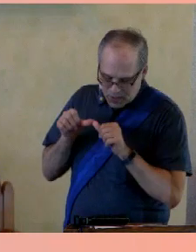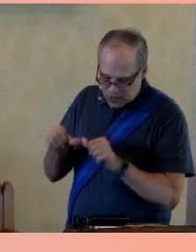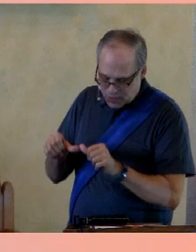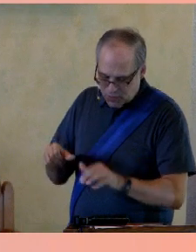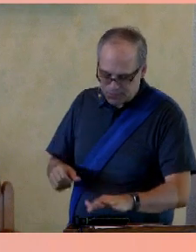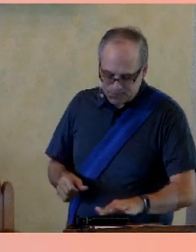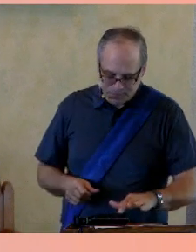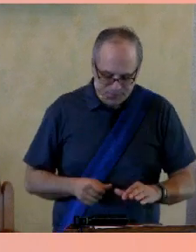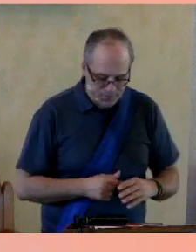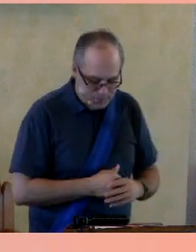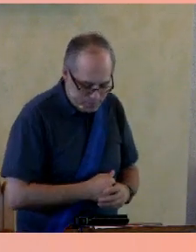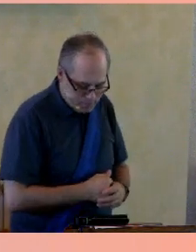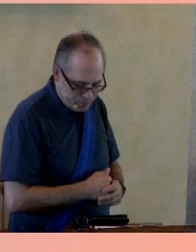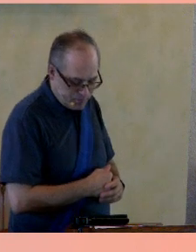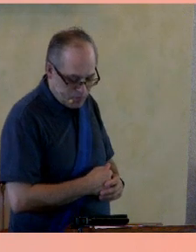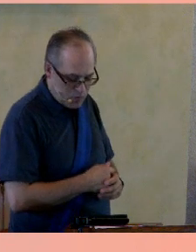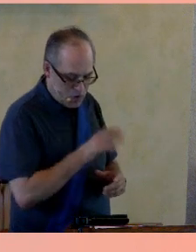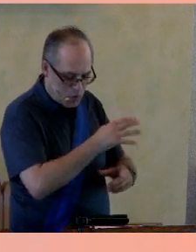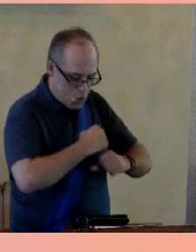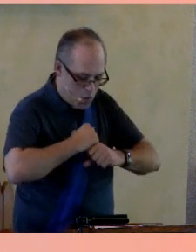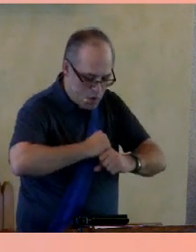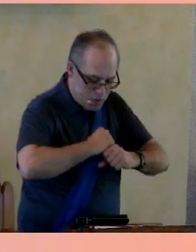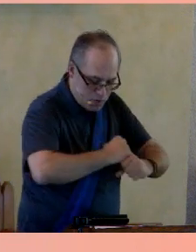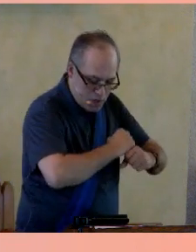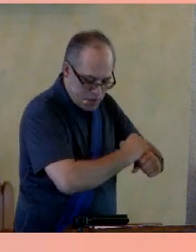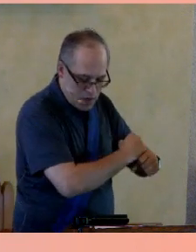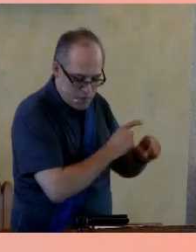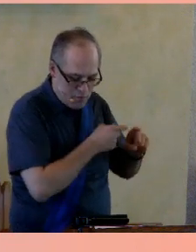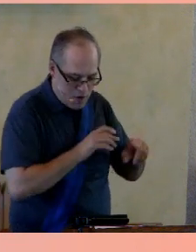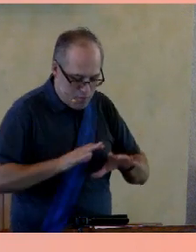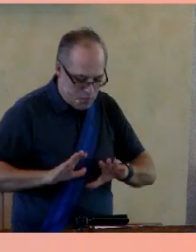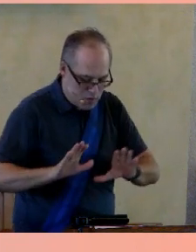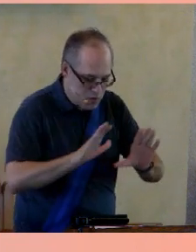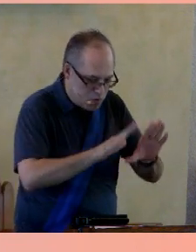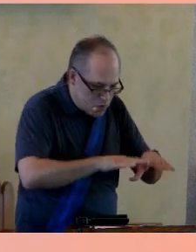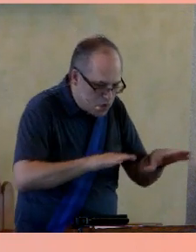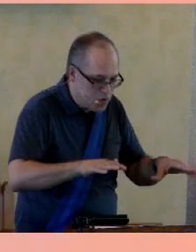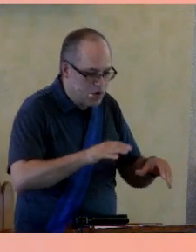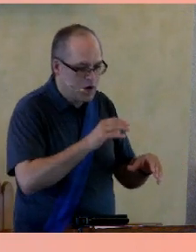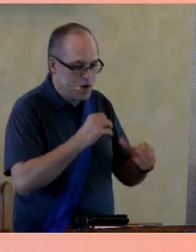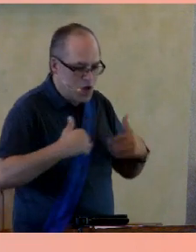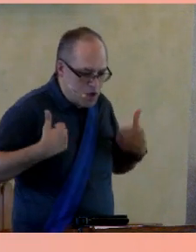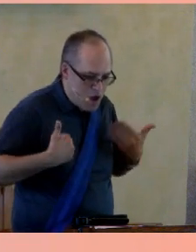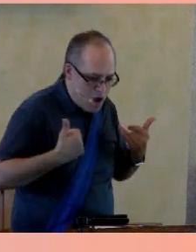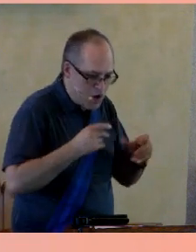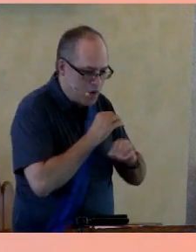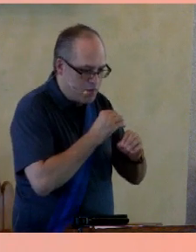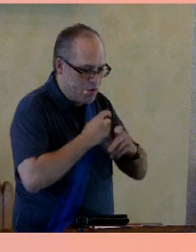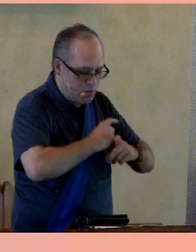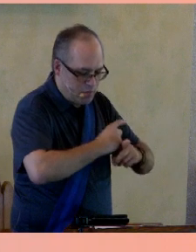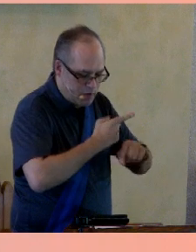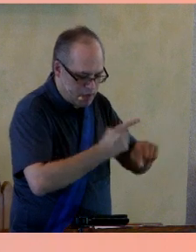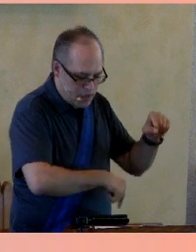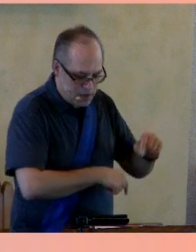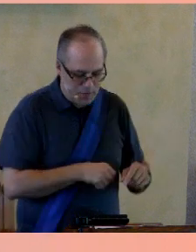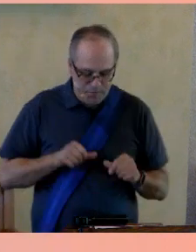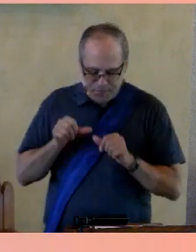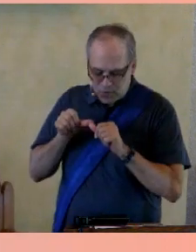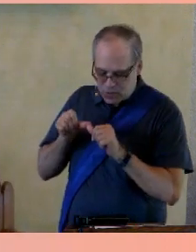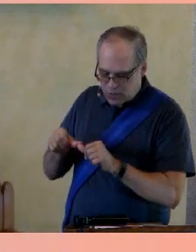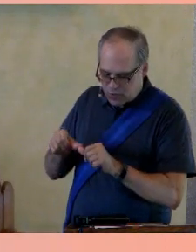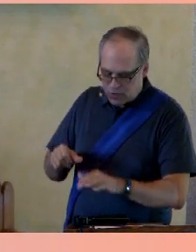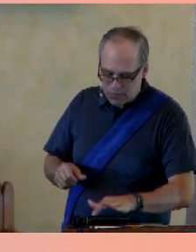To put the mantle of your protection around the bodies of the young and defenseless. Continue. To take the